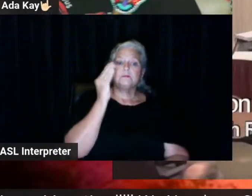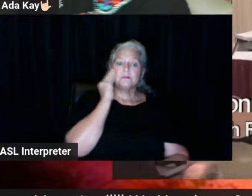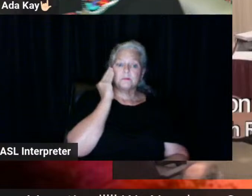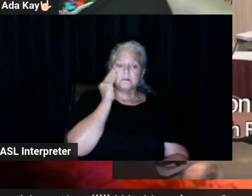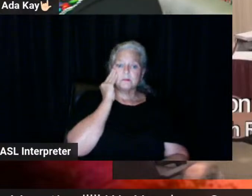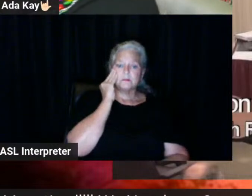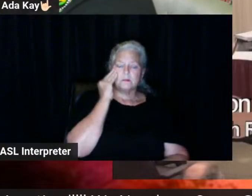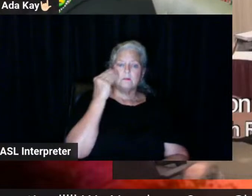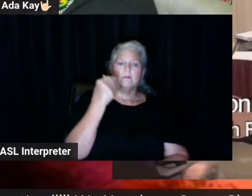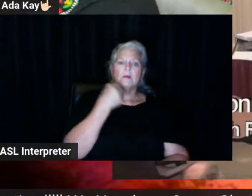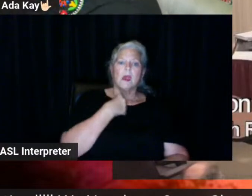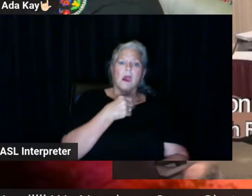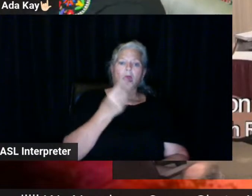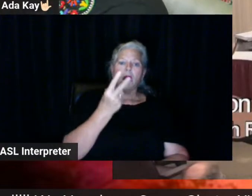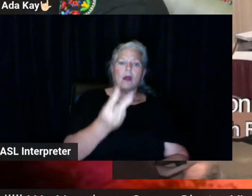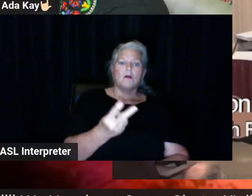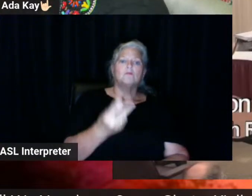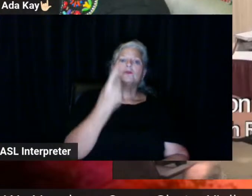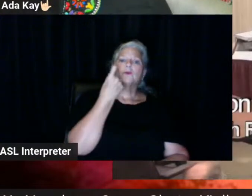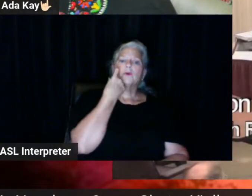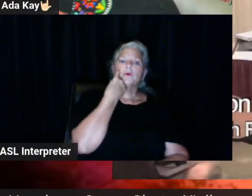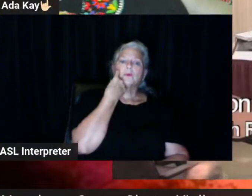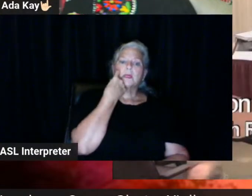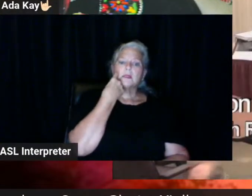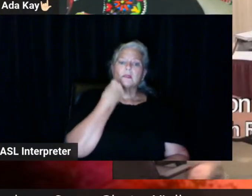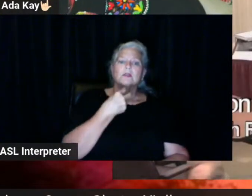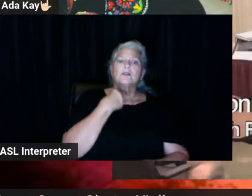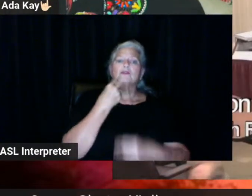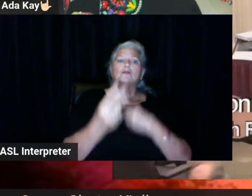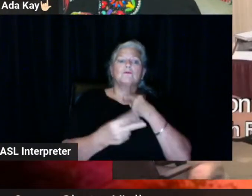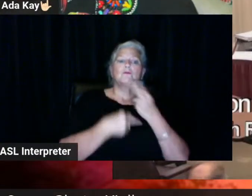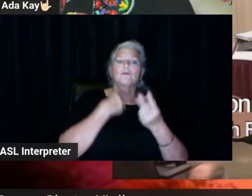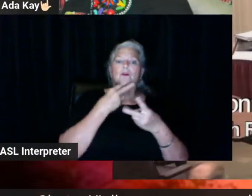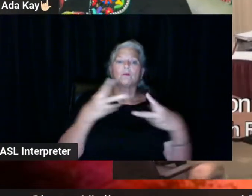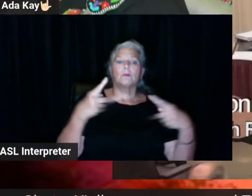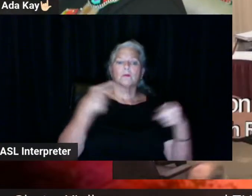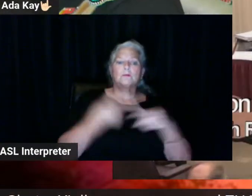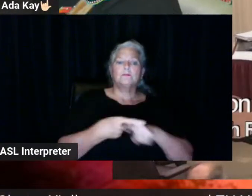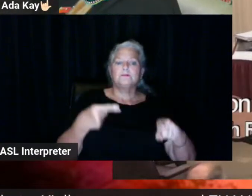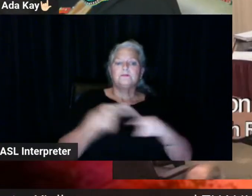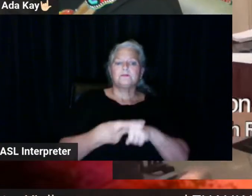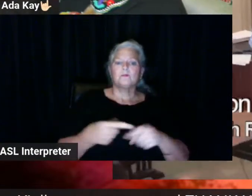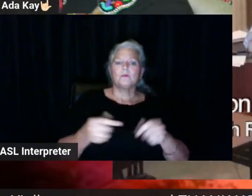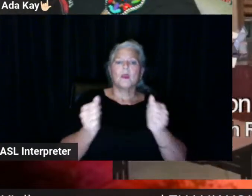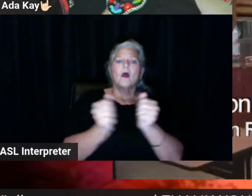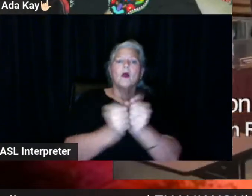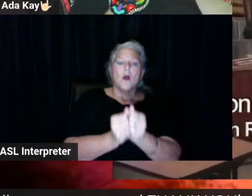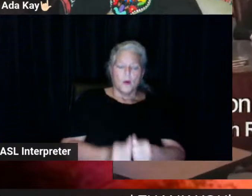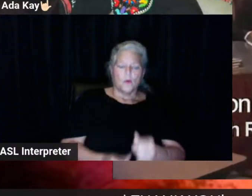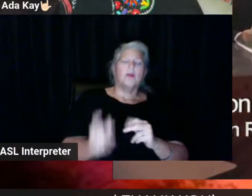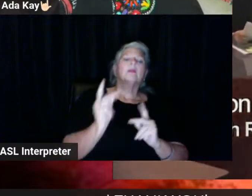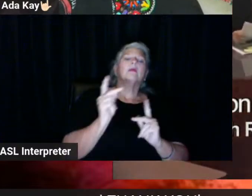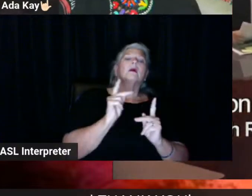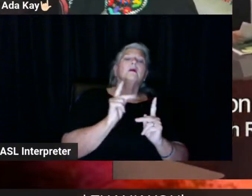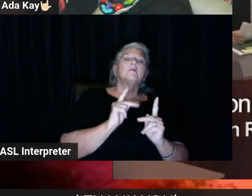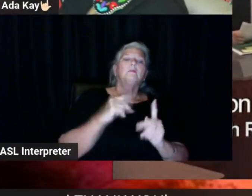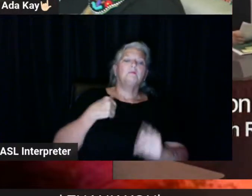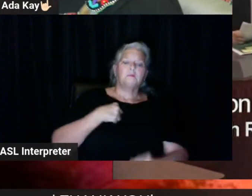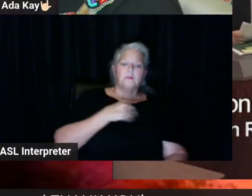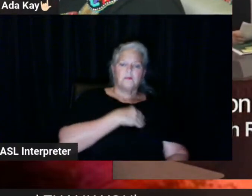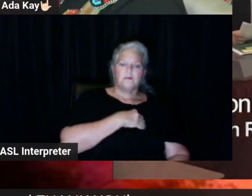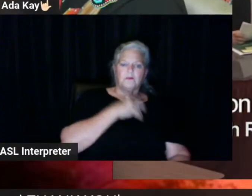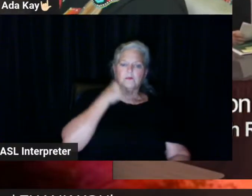I've had two recent verbal altercations with members of the public outside of my role as a select board. Despite